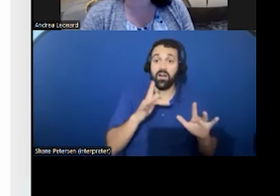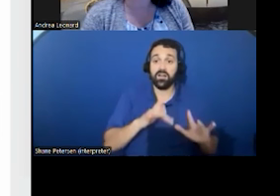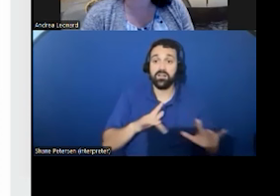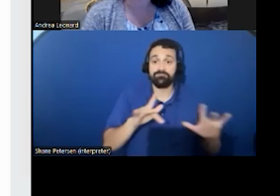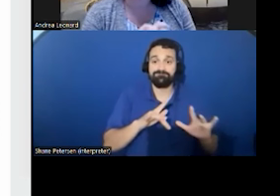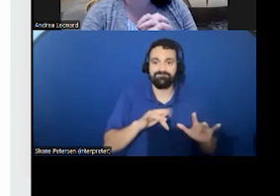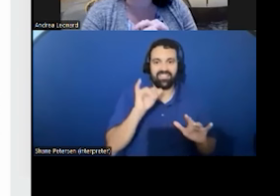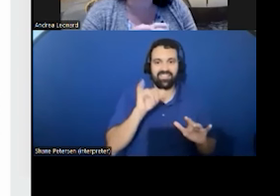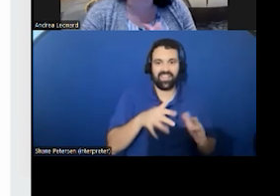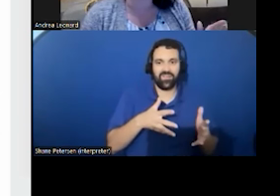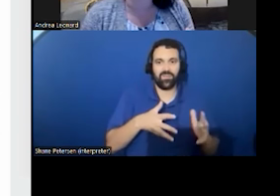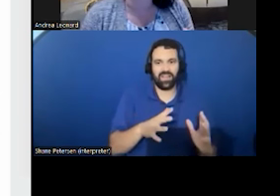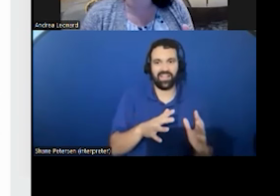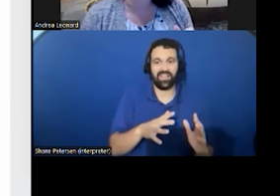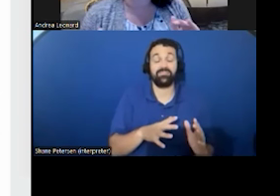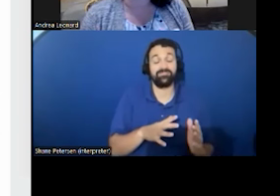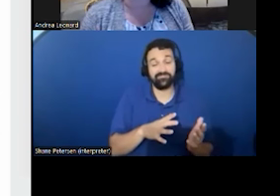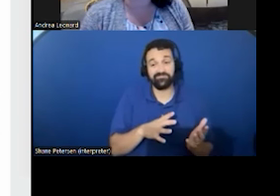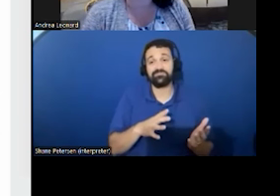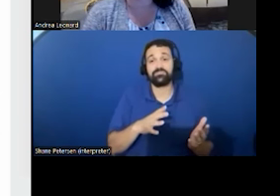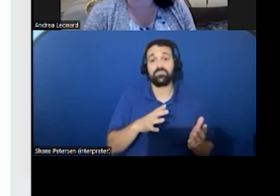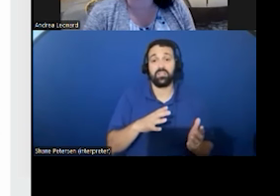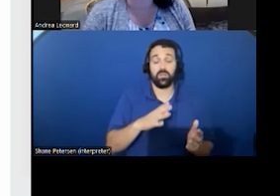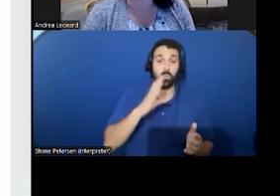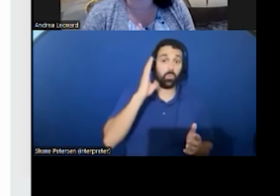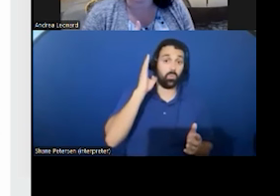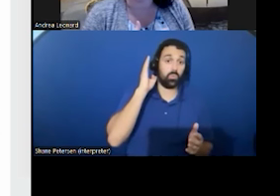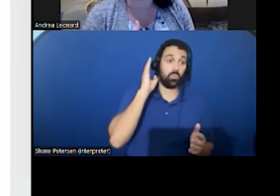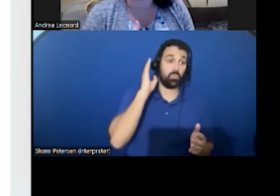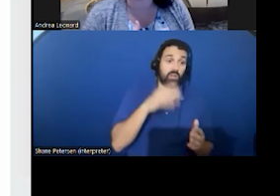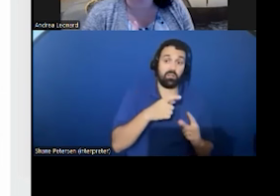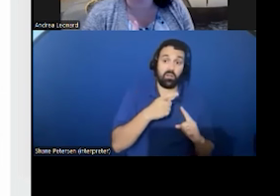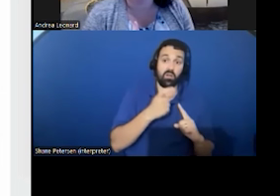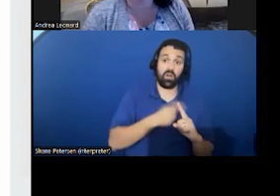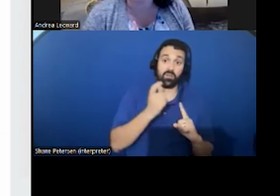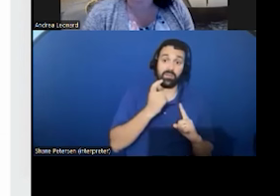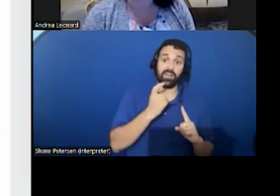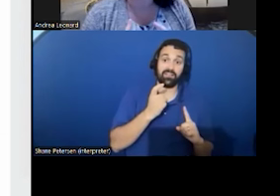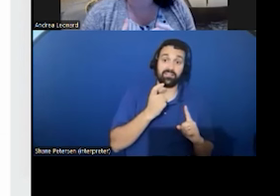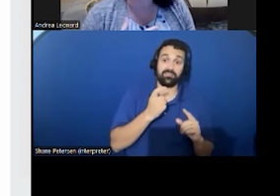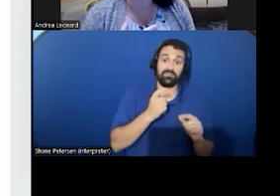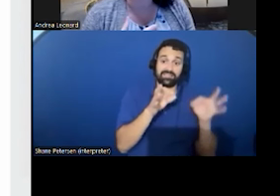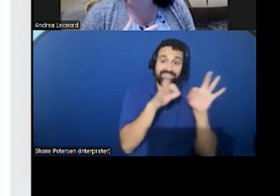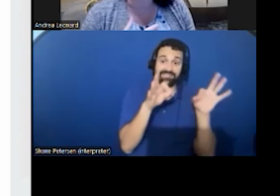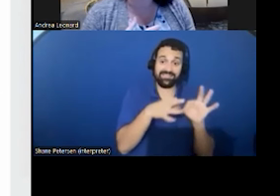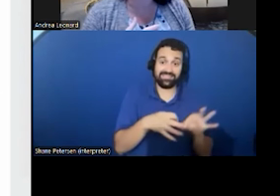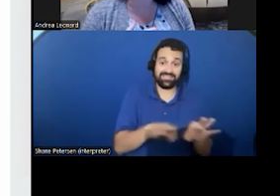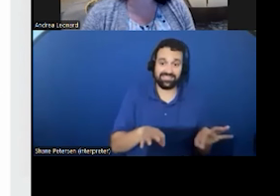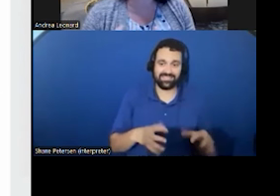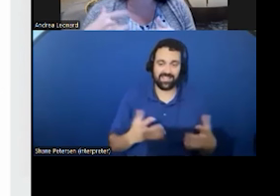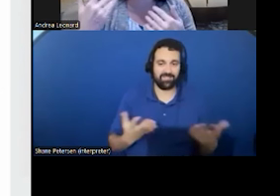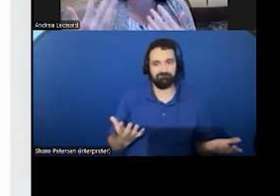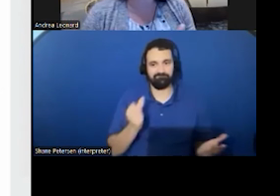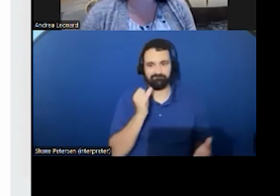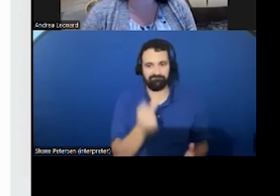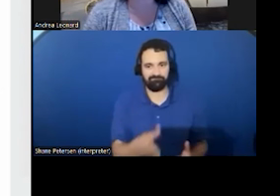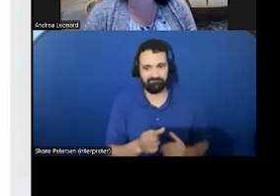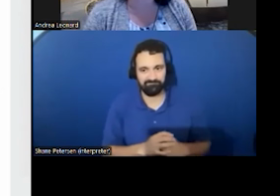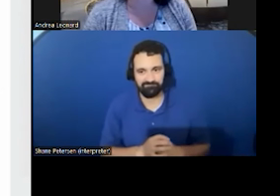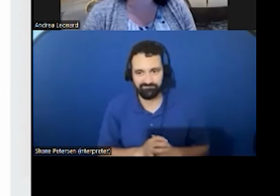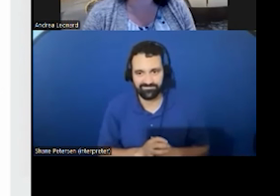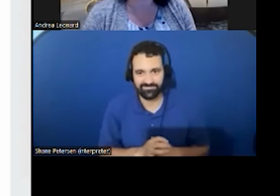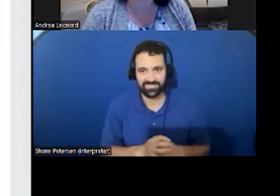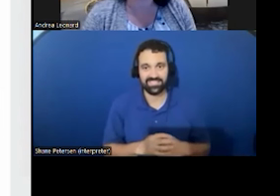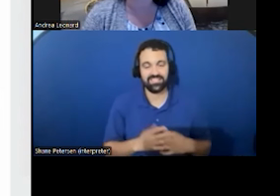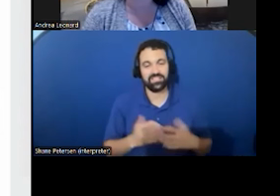that fashion will not have the ability to have automatic captions on them. So that would be an